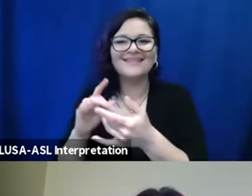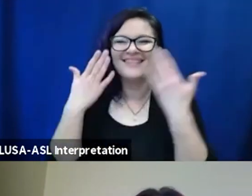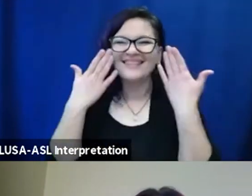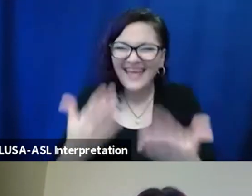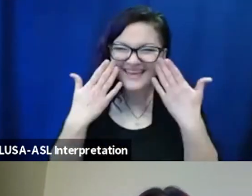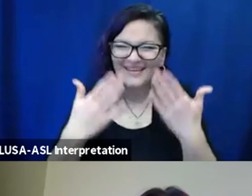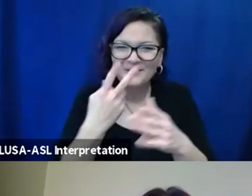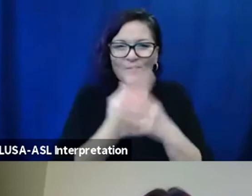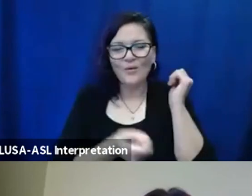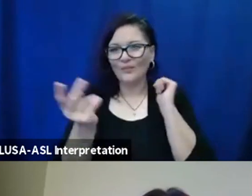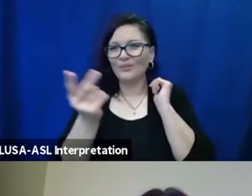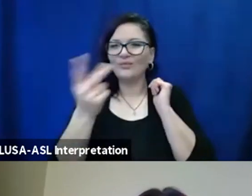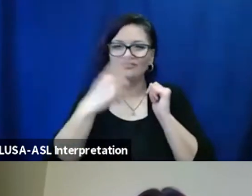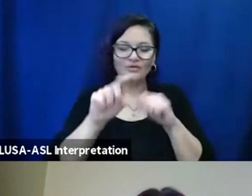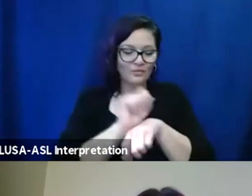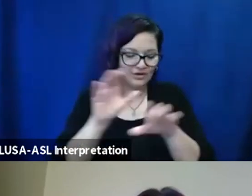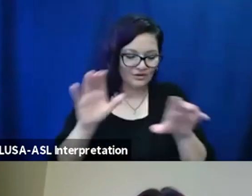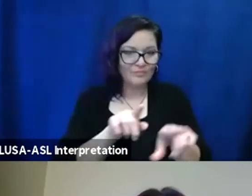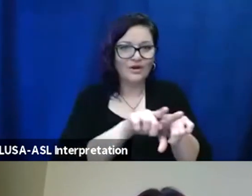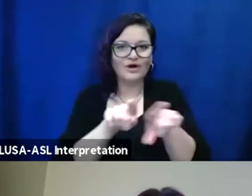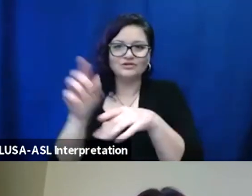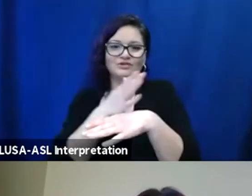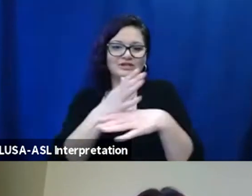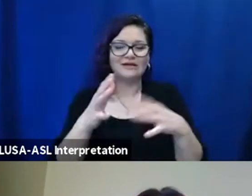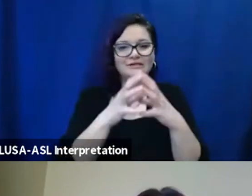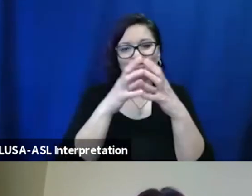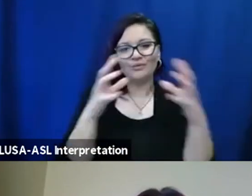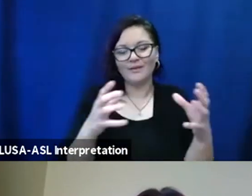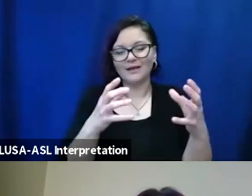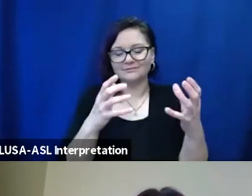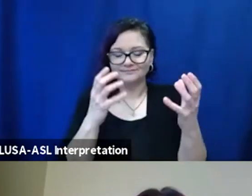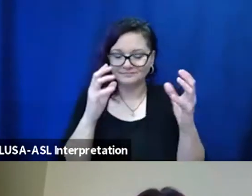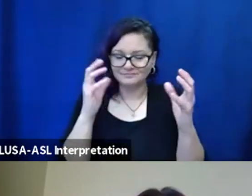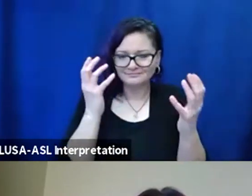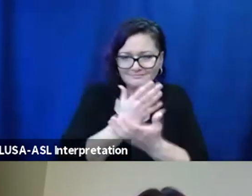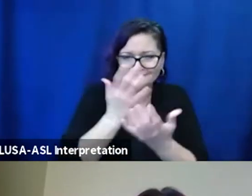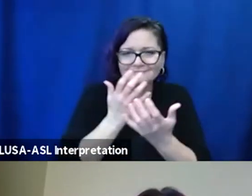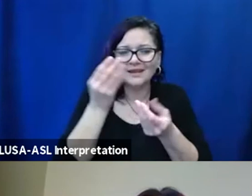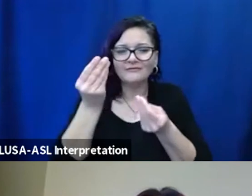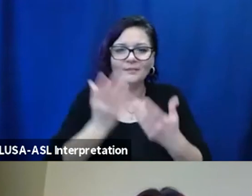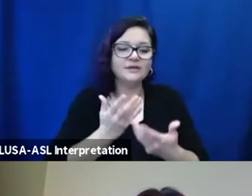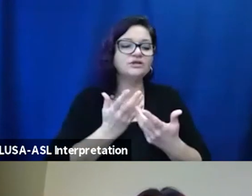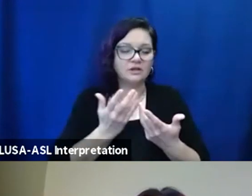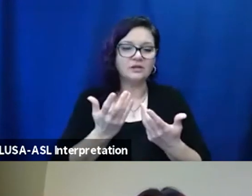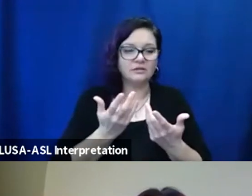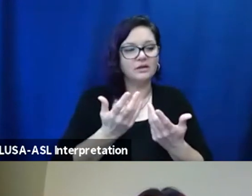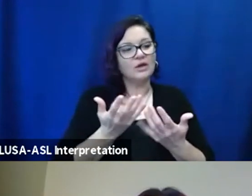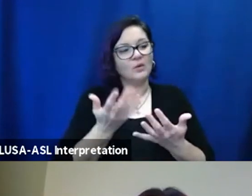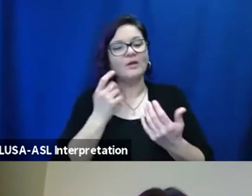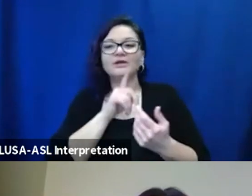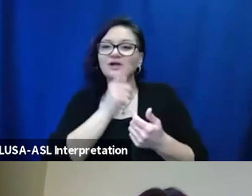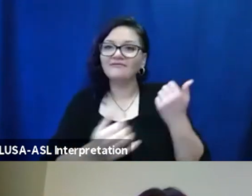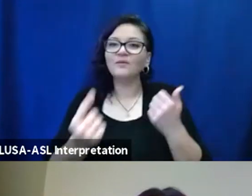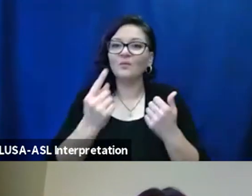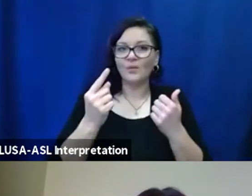And thank you both for the work that you do and for sharing so much incredible information. And just so that everyone can rest assured,